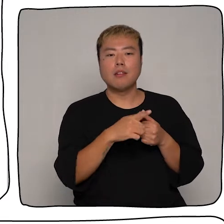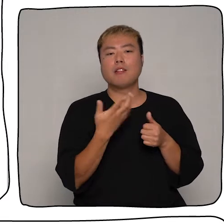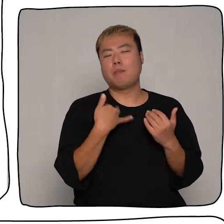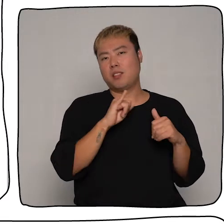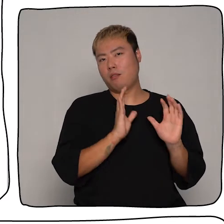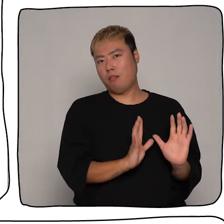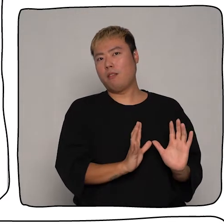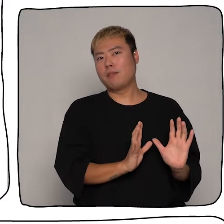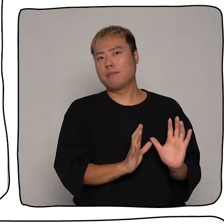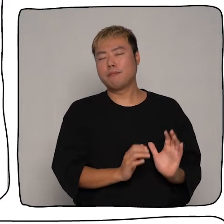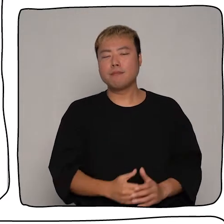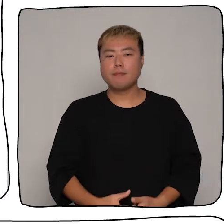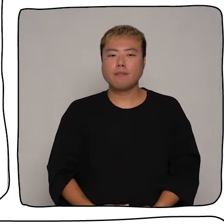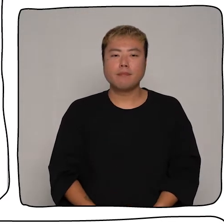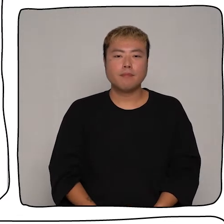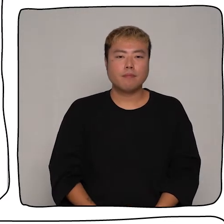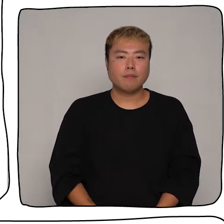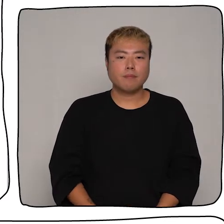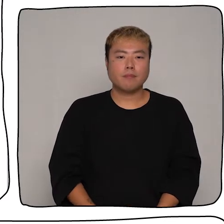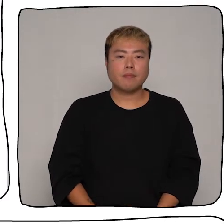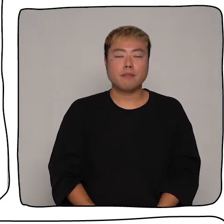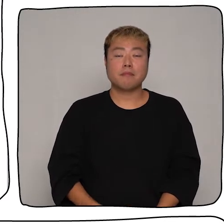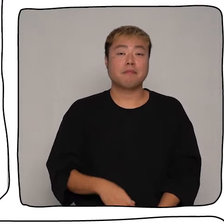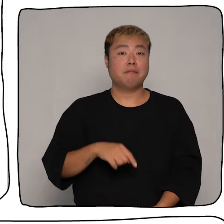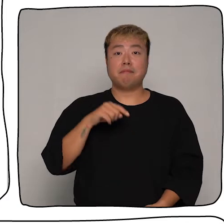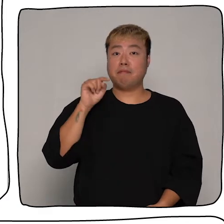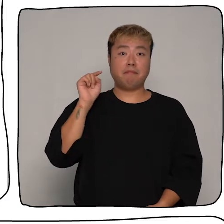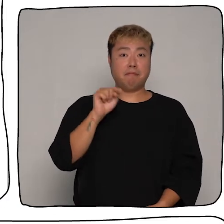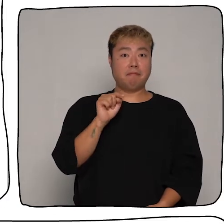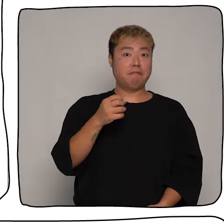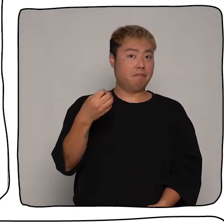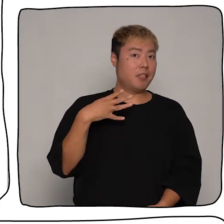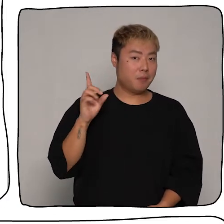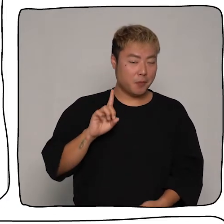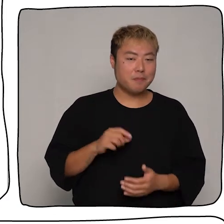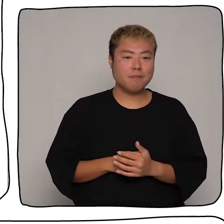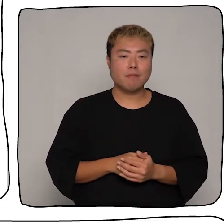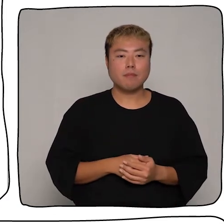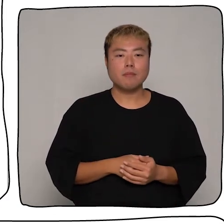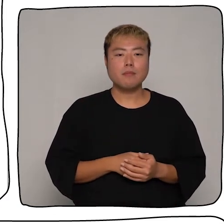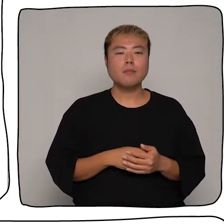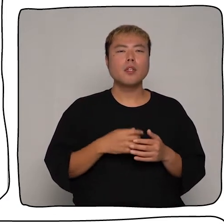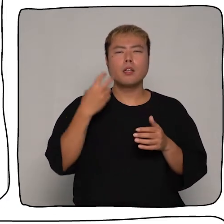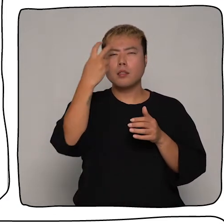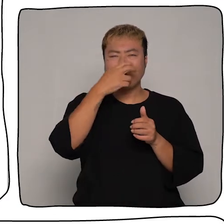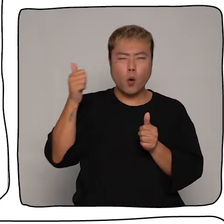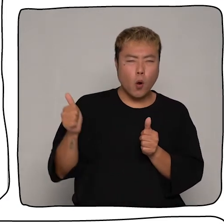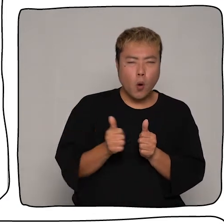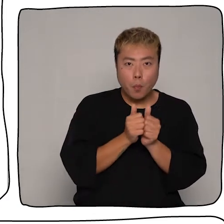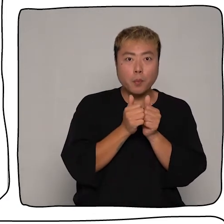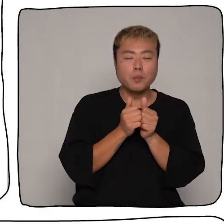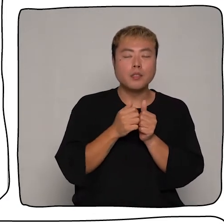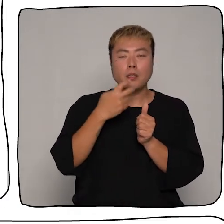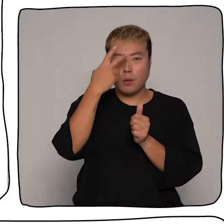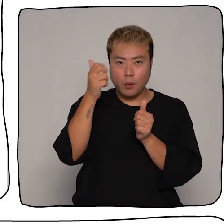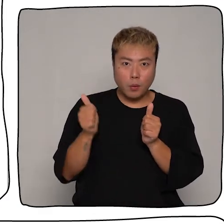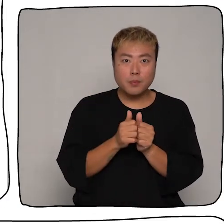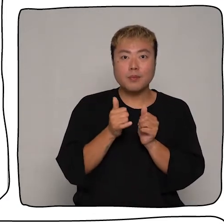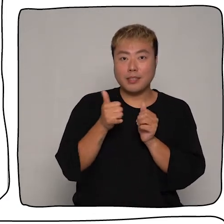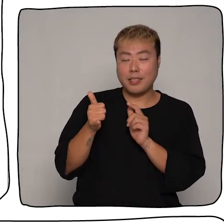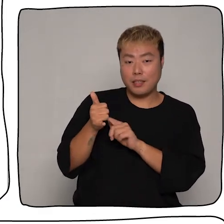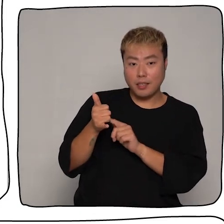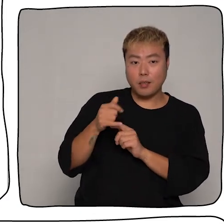expressed into words. And he also said, I feel that each caregiver has